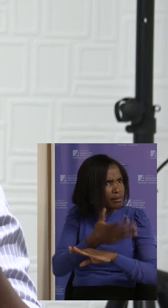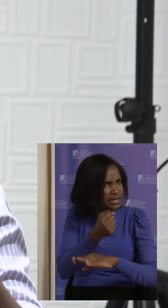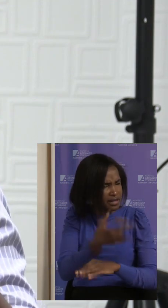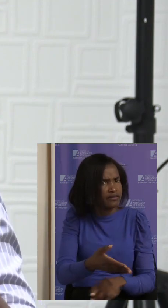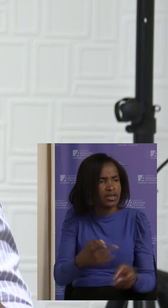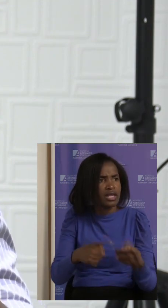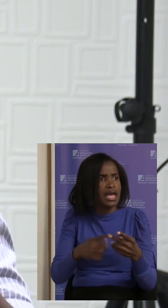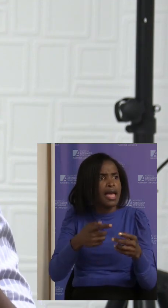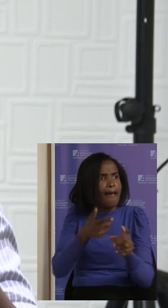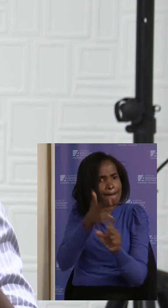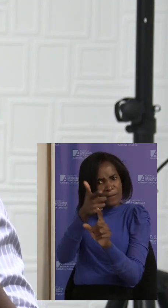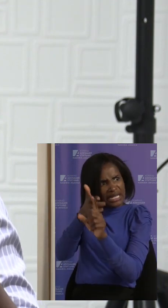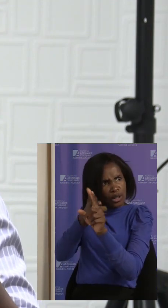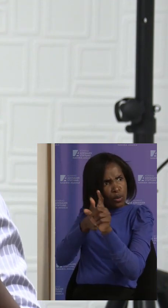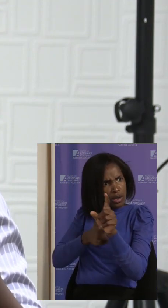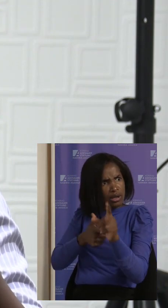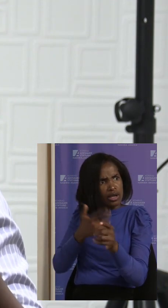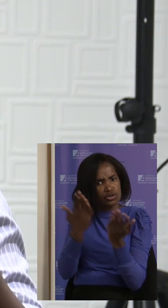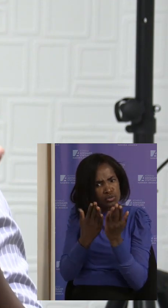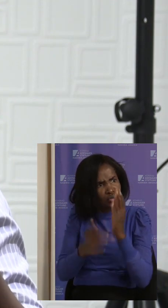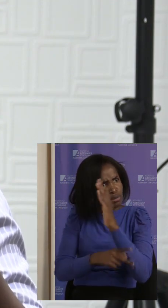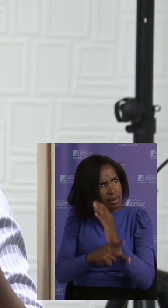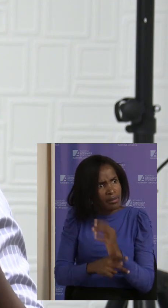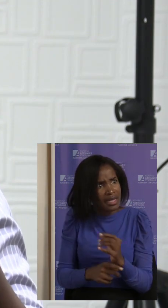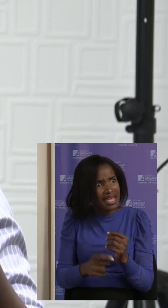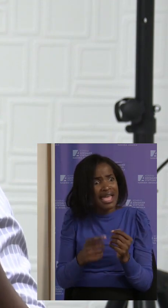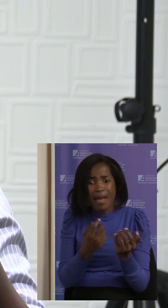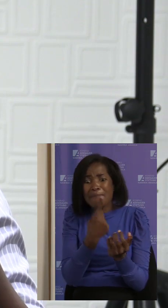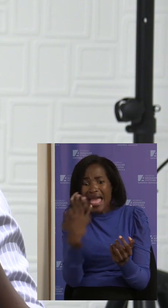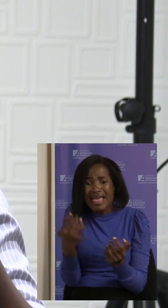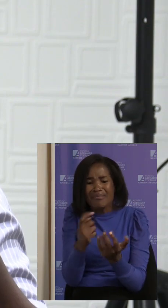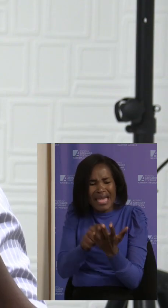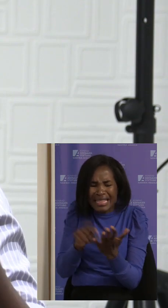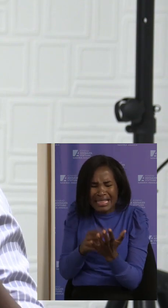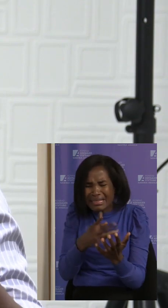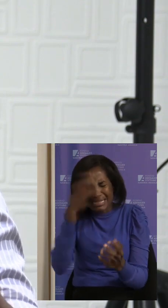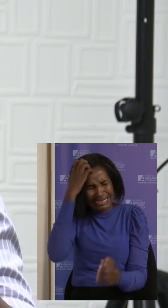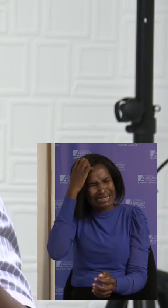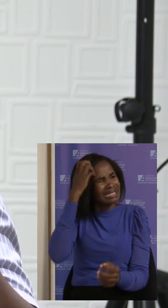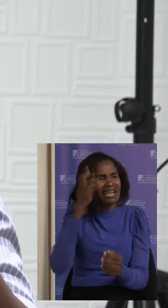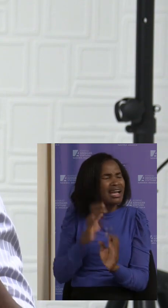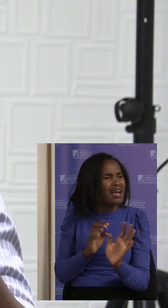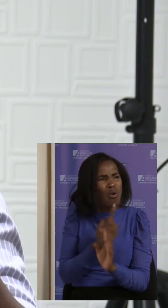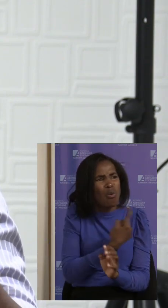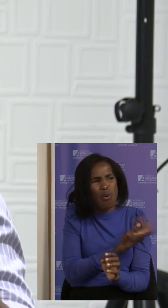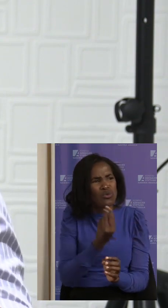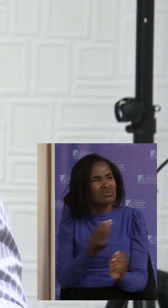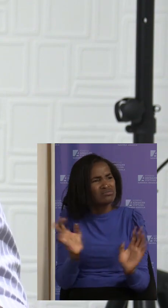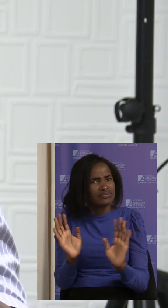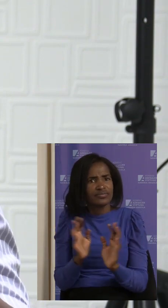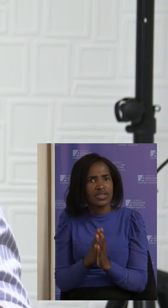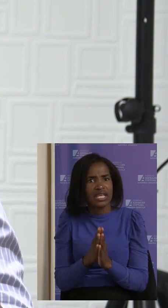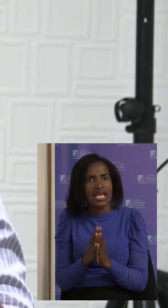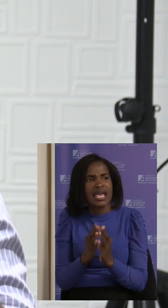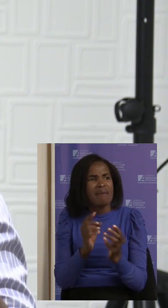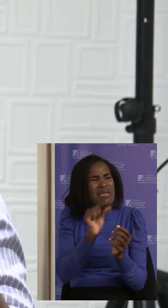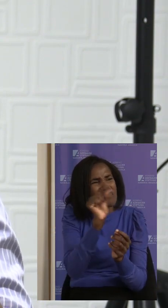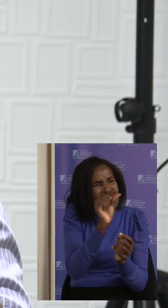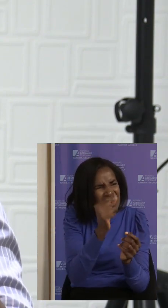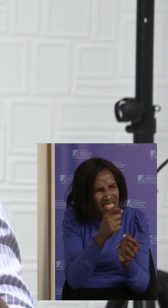should be metalwork at primary school. Not every child needs to be doing math. There needs to be just literacy of math, literacy of